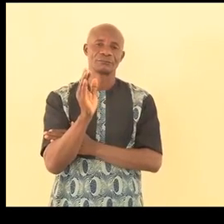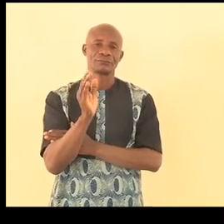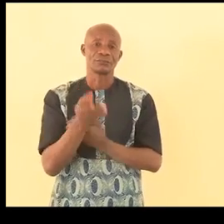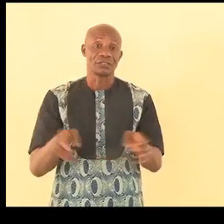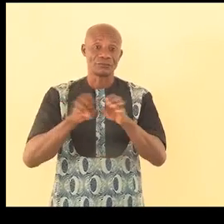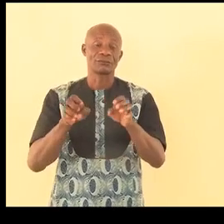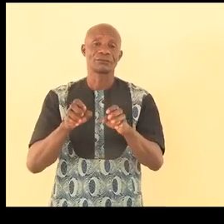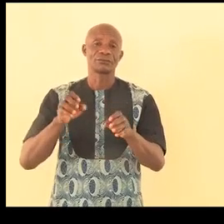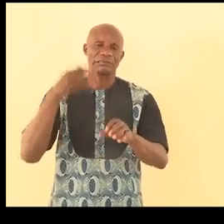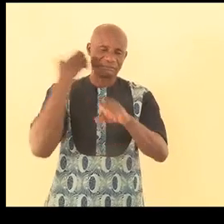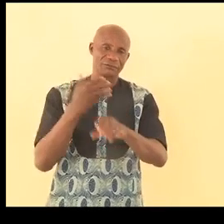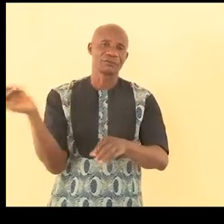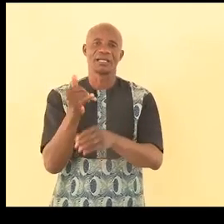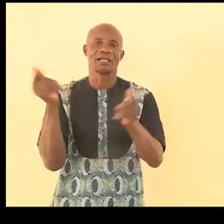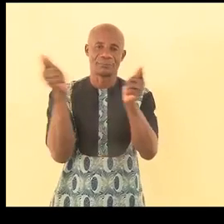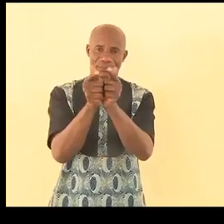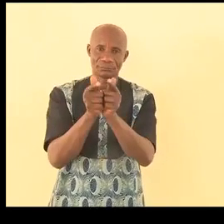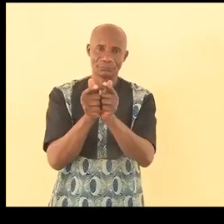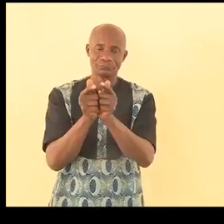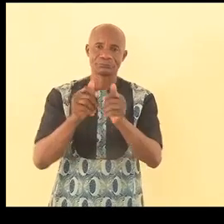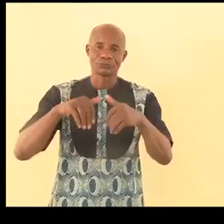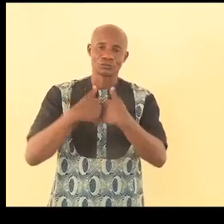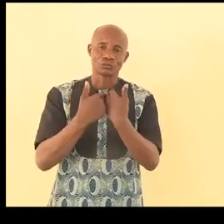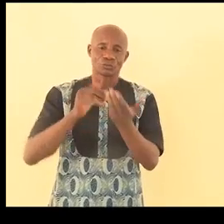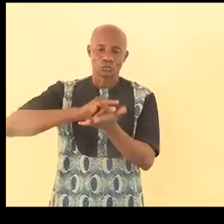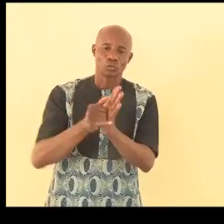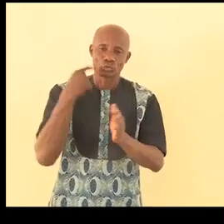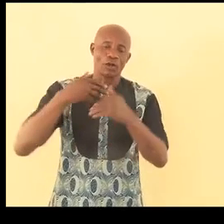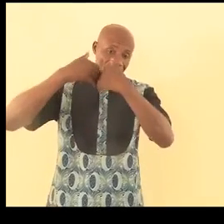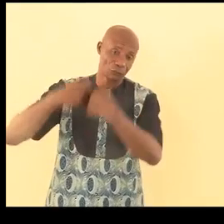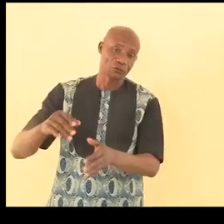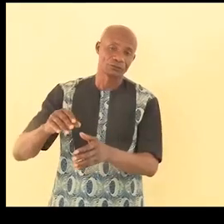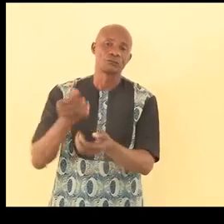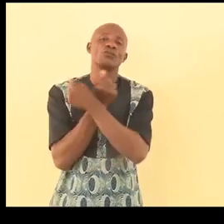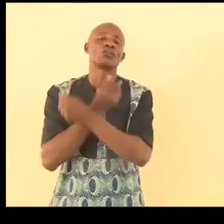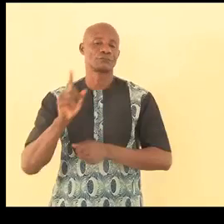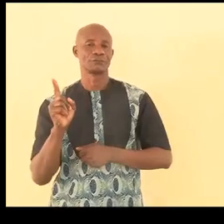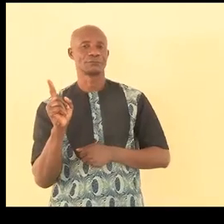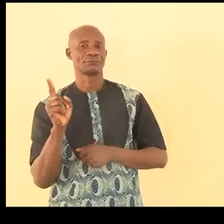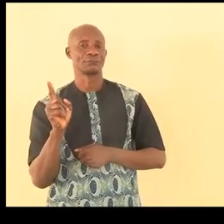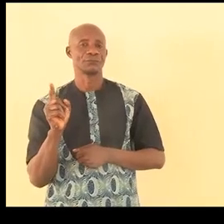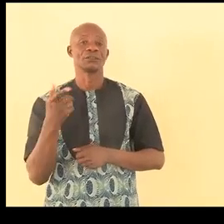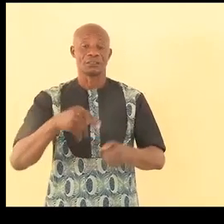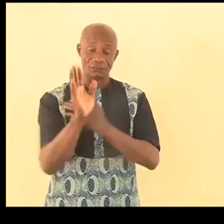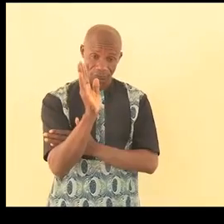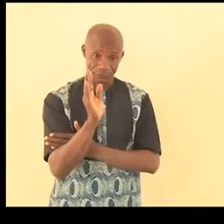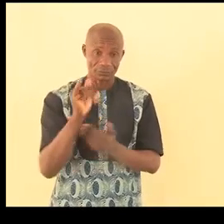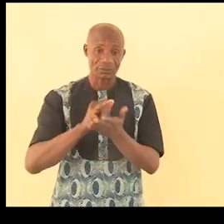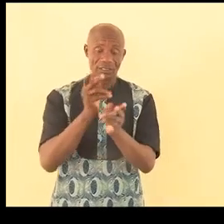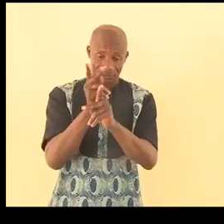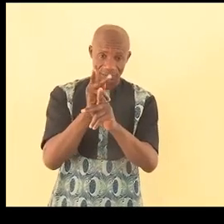challenges they encounter. Those who have lost loved ones. the burden of caring for the